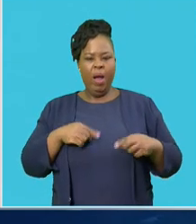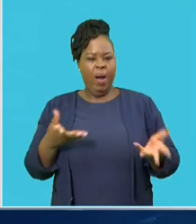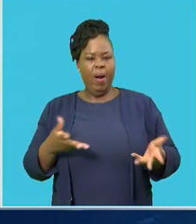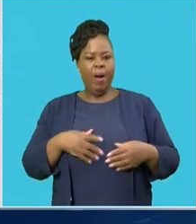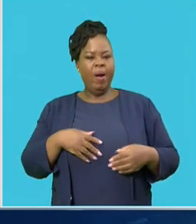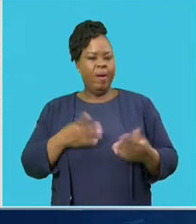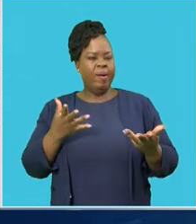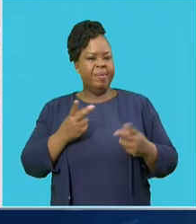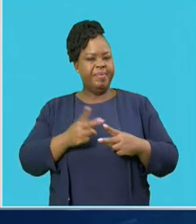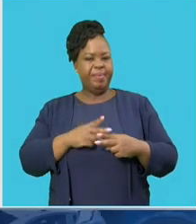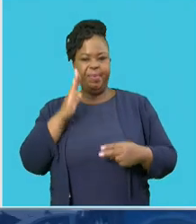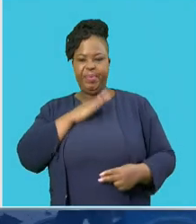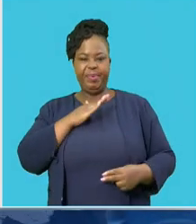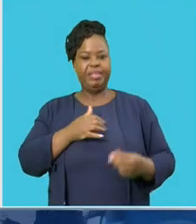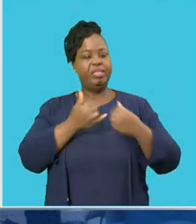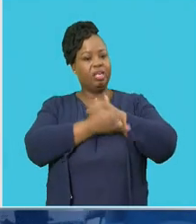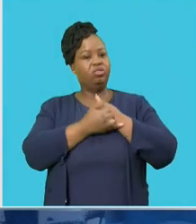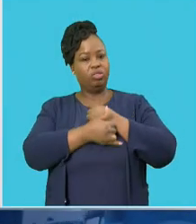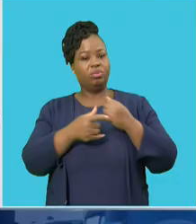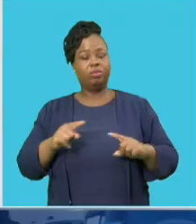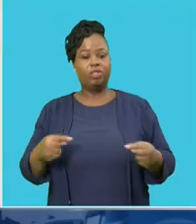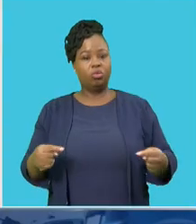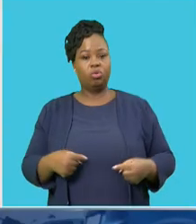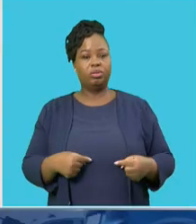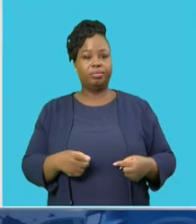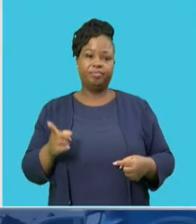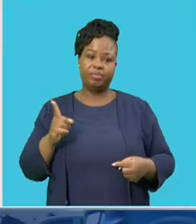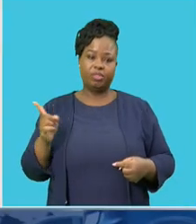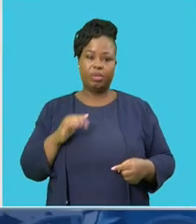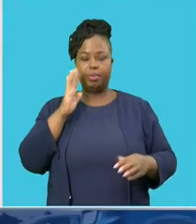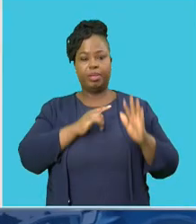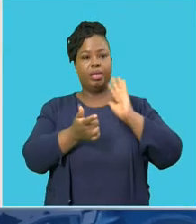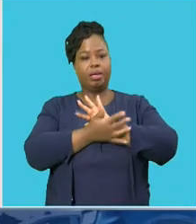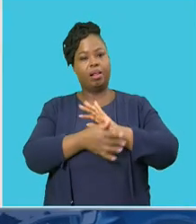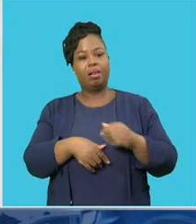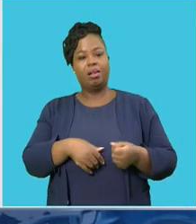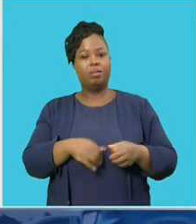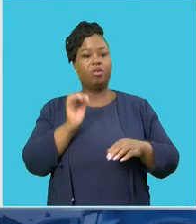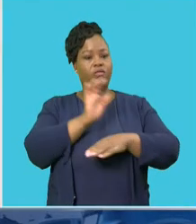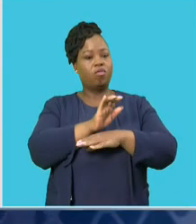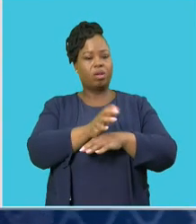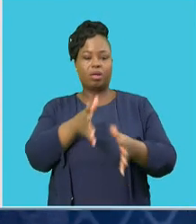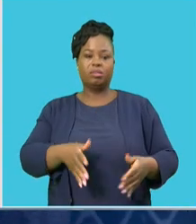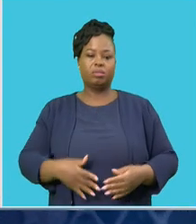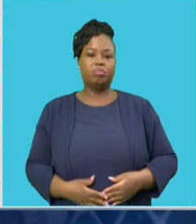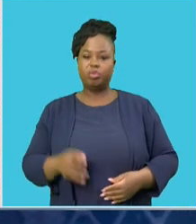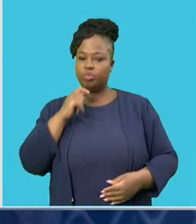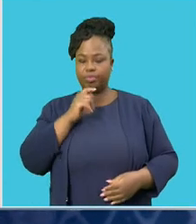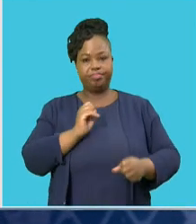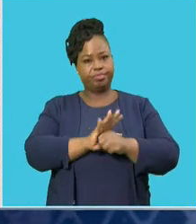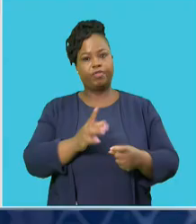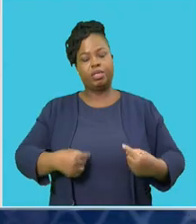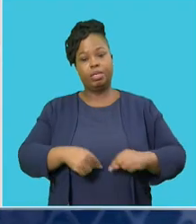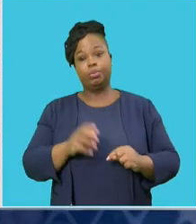a people, as a country, prepared to deal with this issue of illegal foreigners, we will pay a heavy price. And I